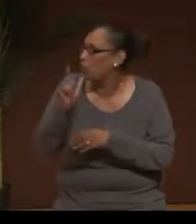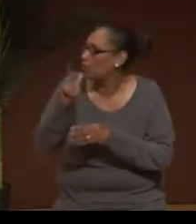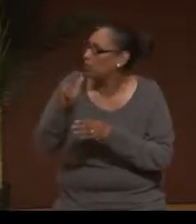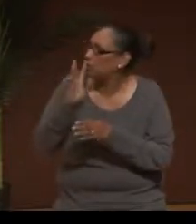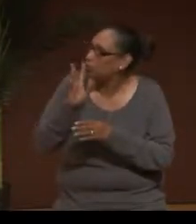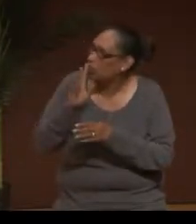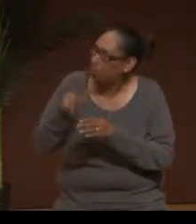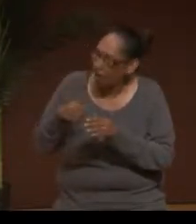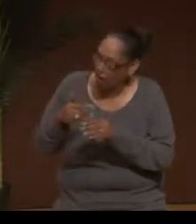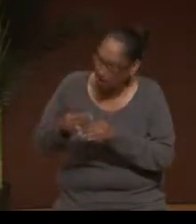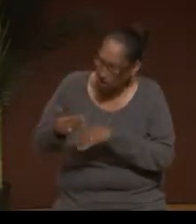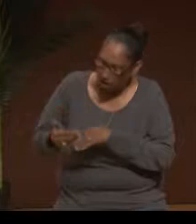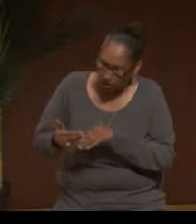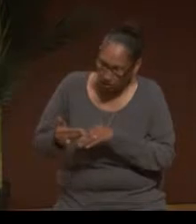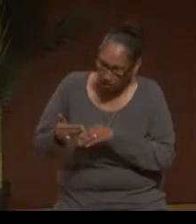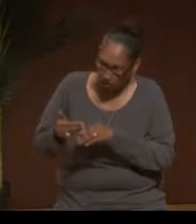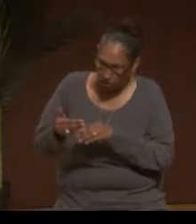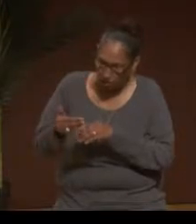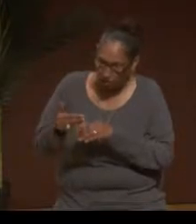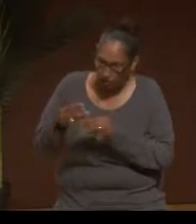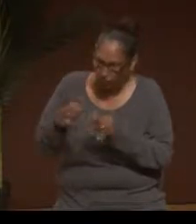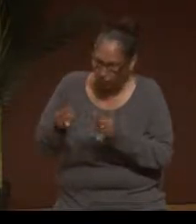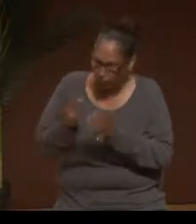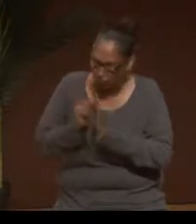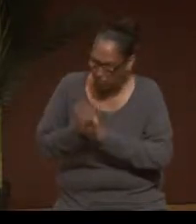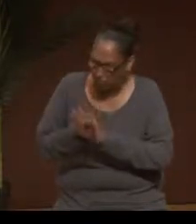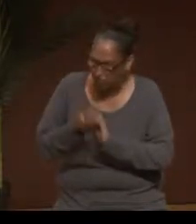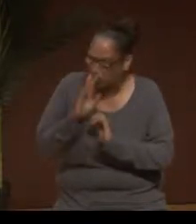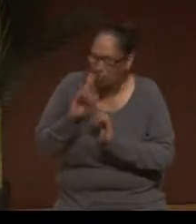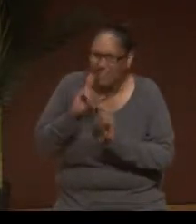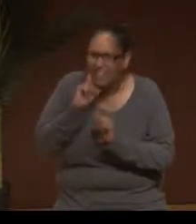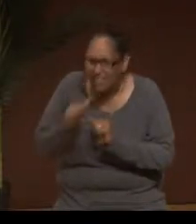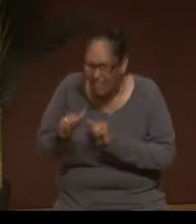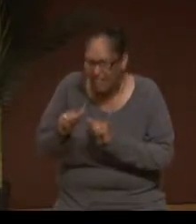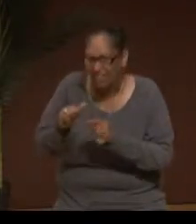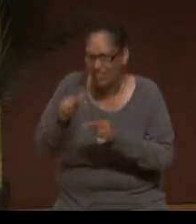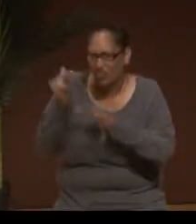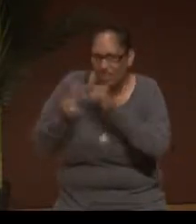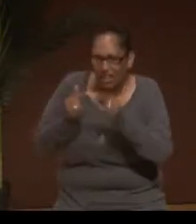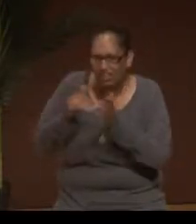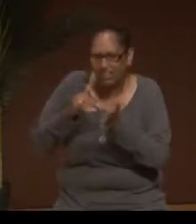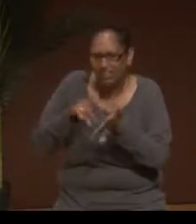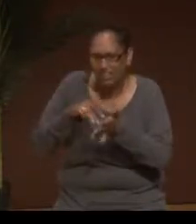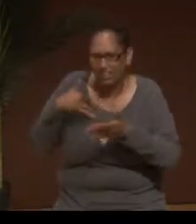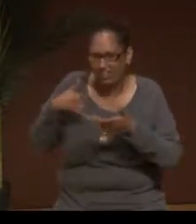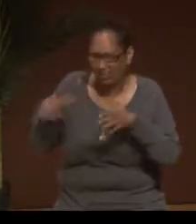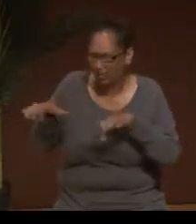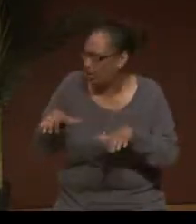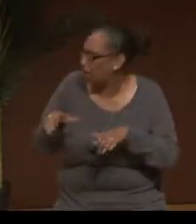talk not about genetic studies that I have done, but rather,